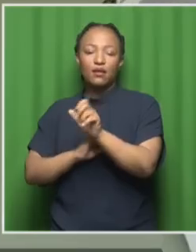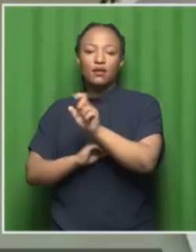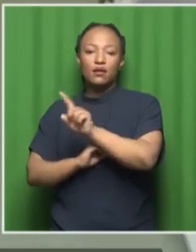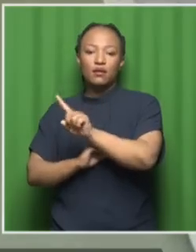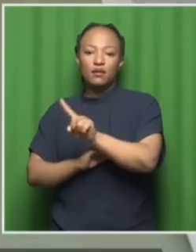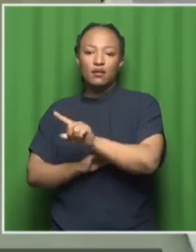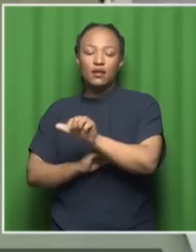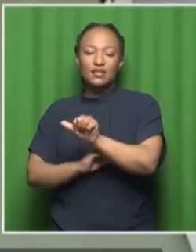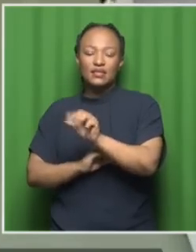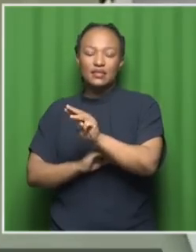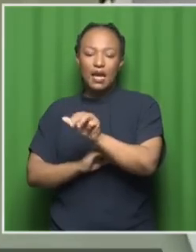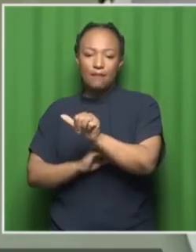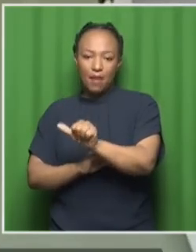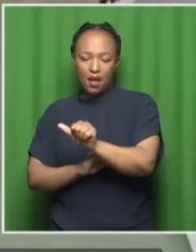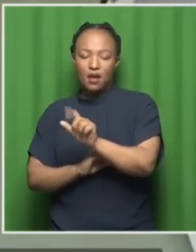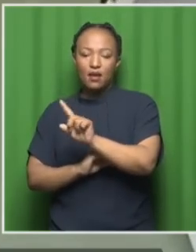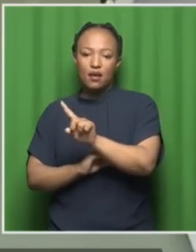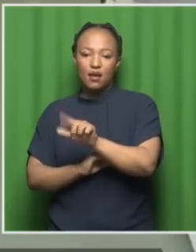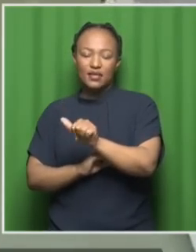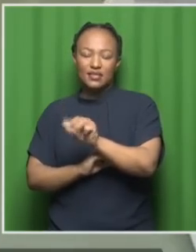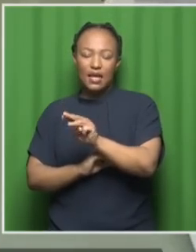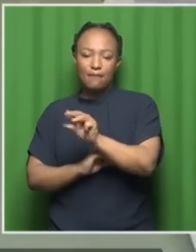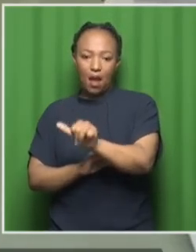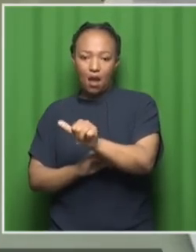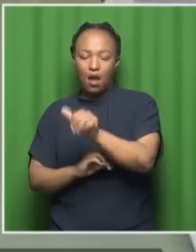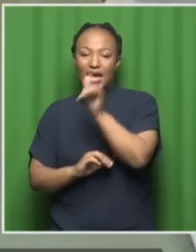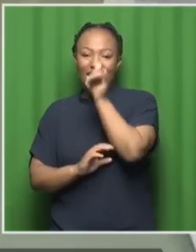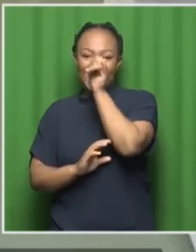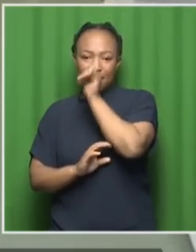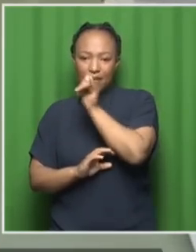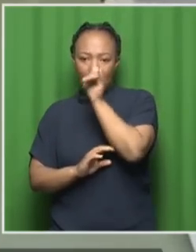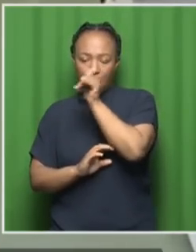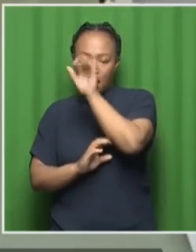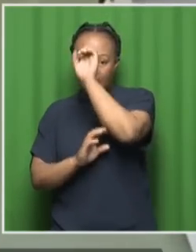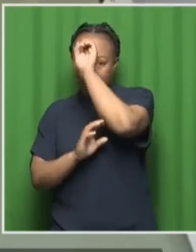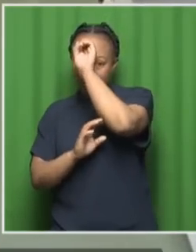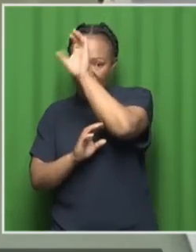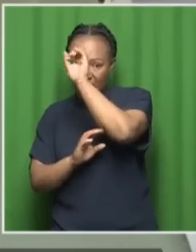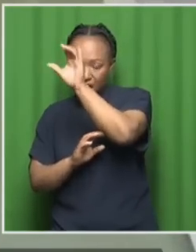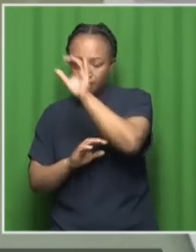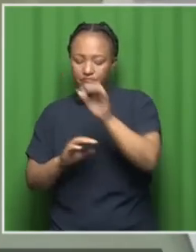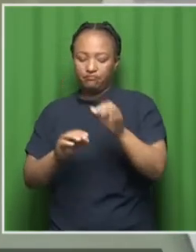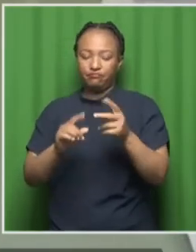which is a criminal element, and you have your artisanal mining.